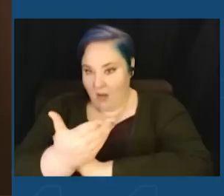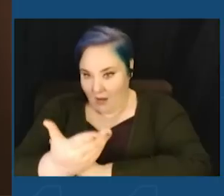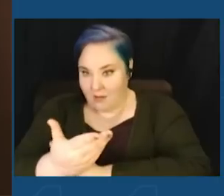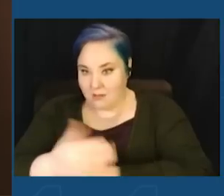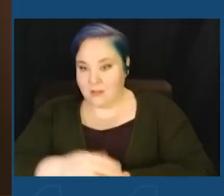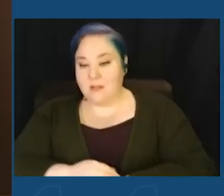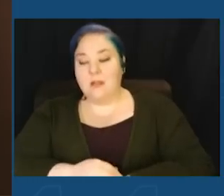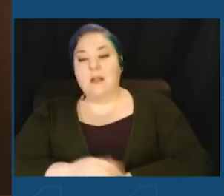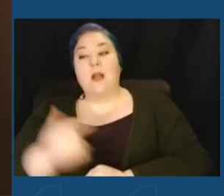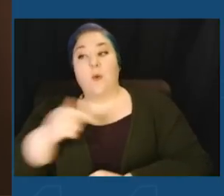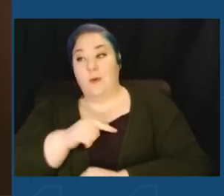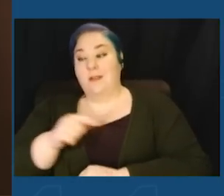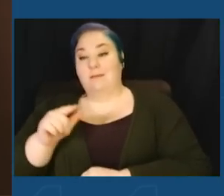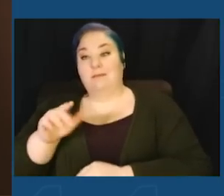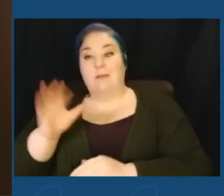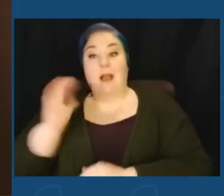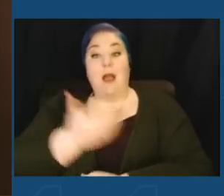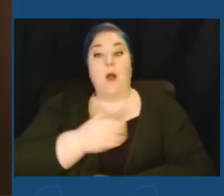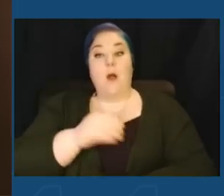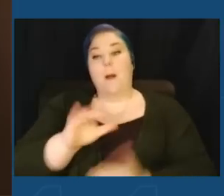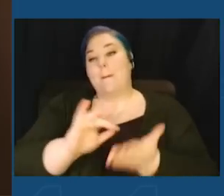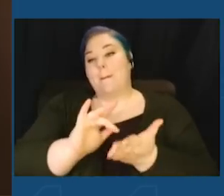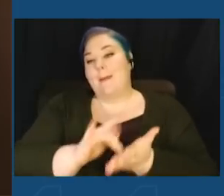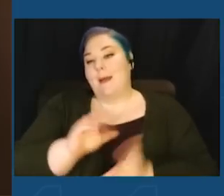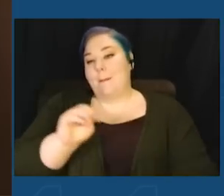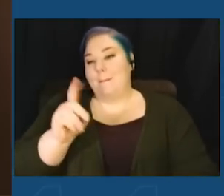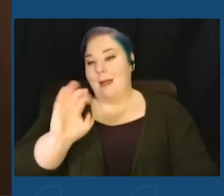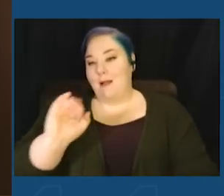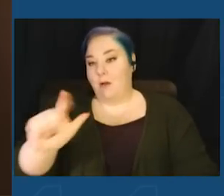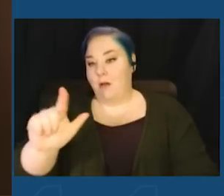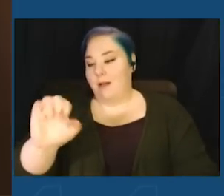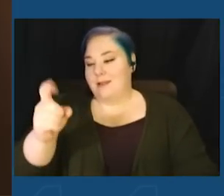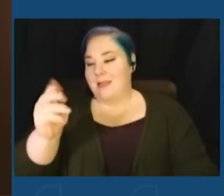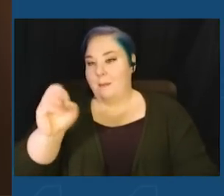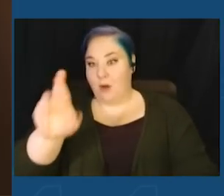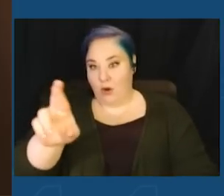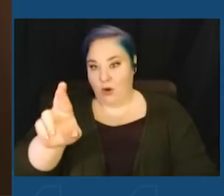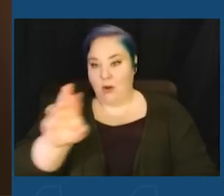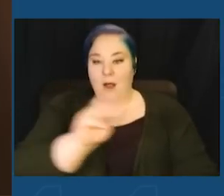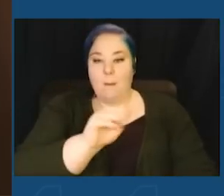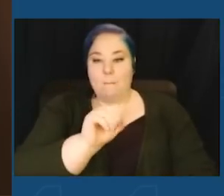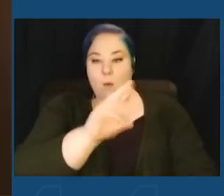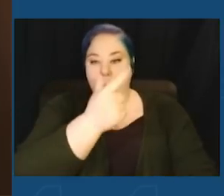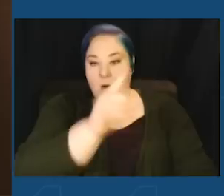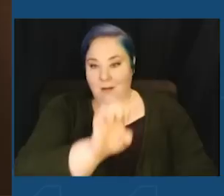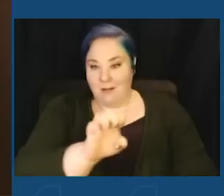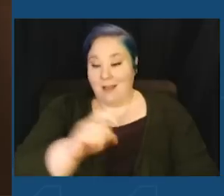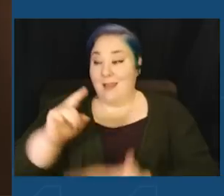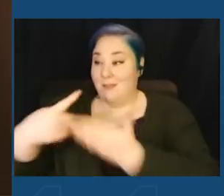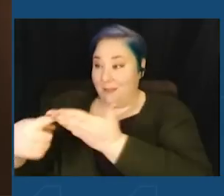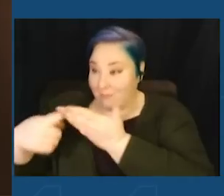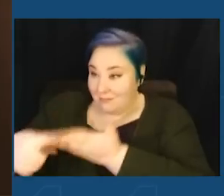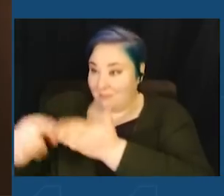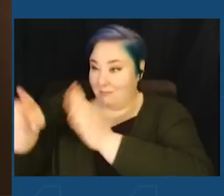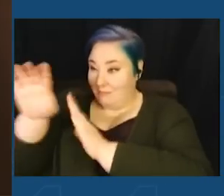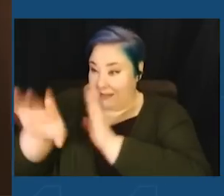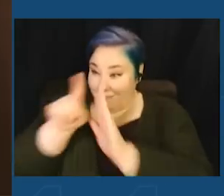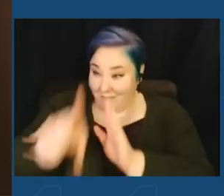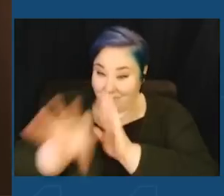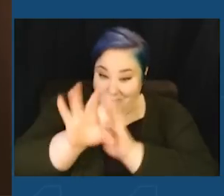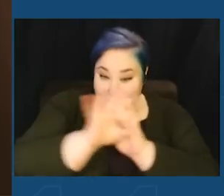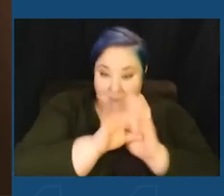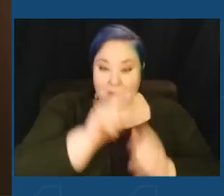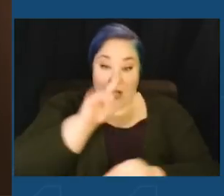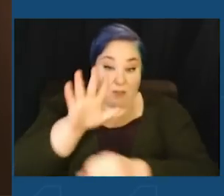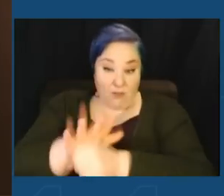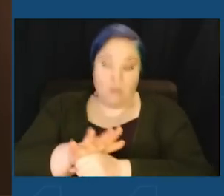area hospitals as well as what was received at the morgue to try to confirm those. And it was a tough night, and we do expect that